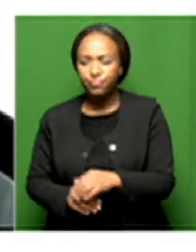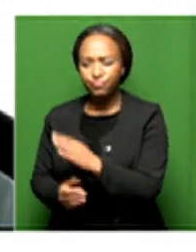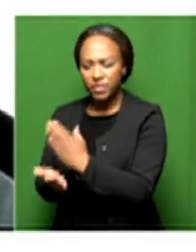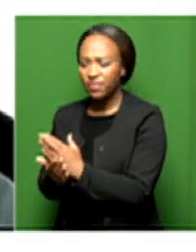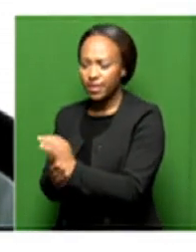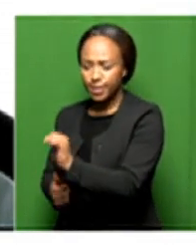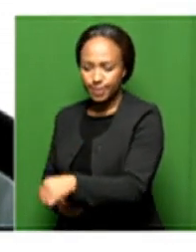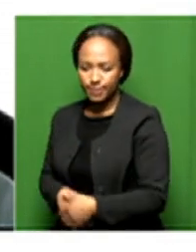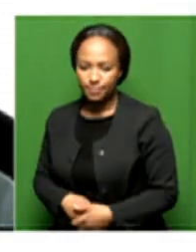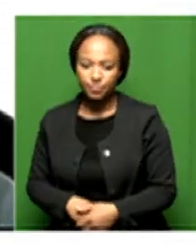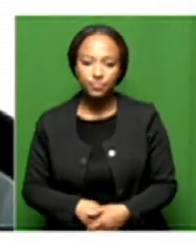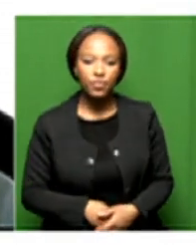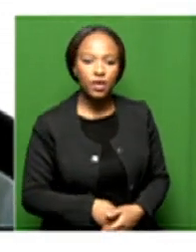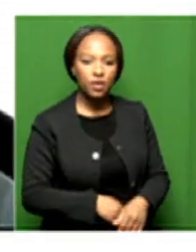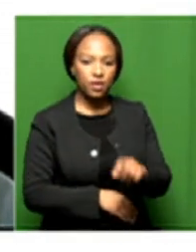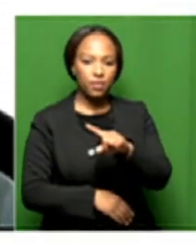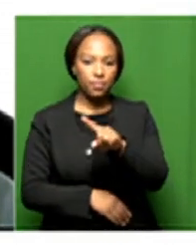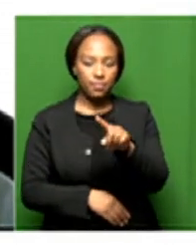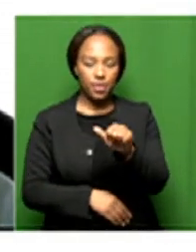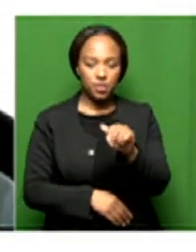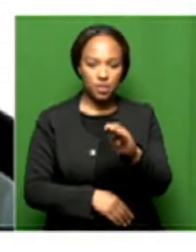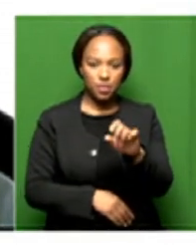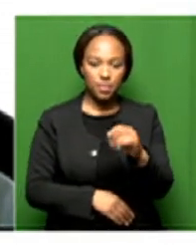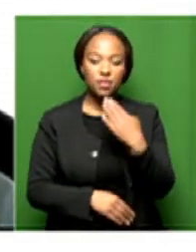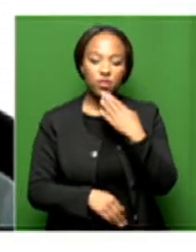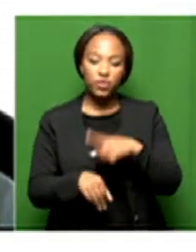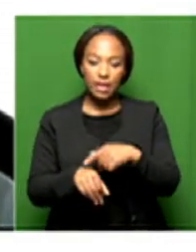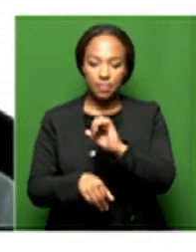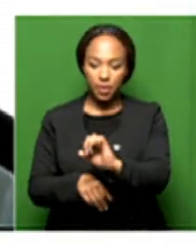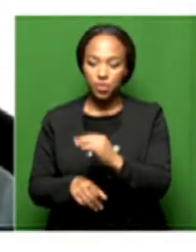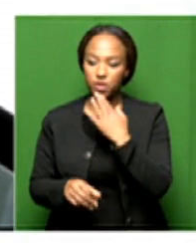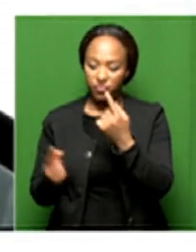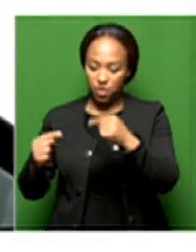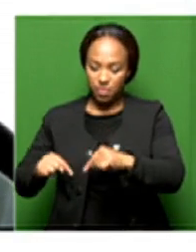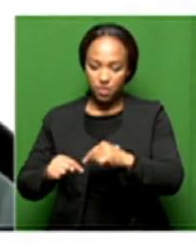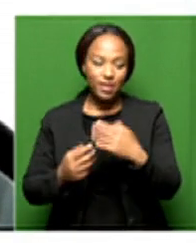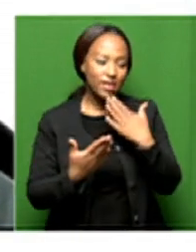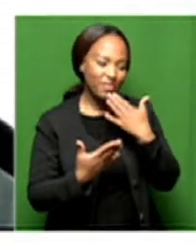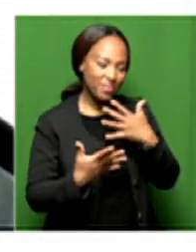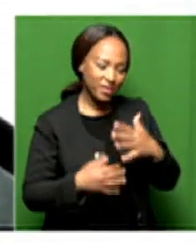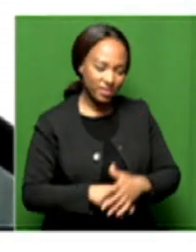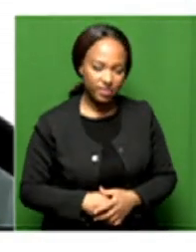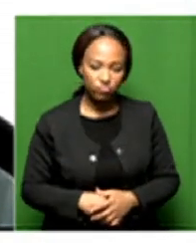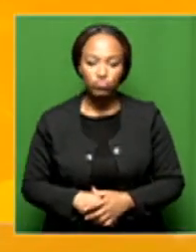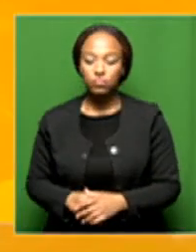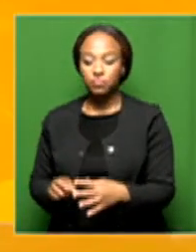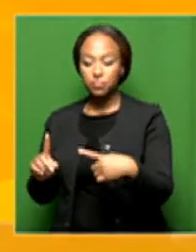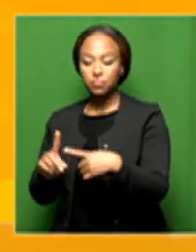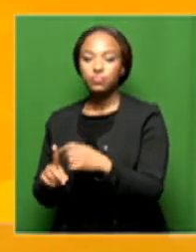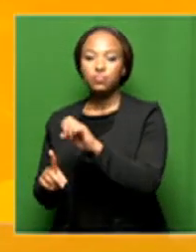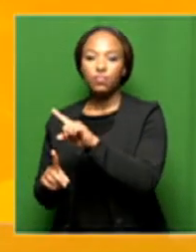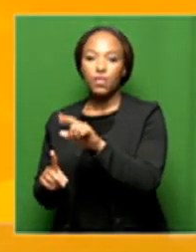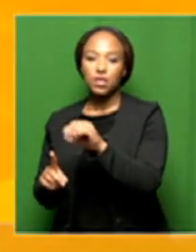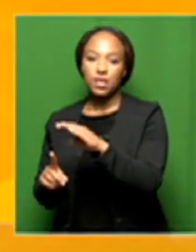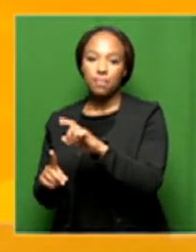Definitely. All right. So. Zabeth, great chatting to you. Thank you so much for your time. Thank you very much. That was Zabeth Venter talking